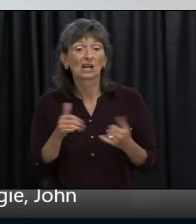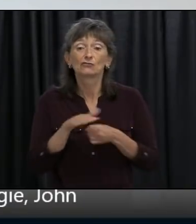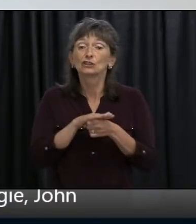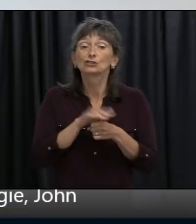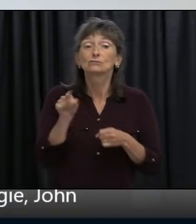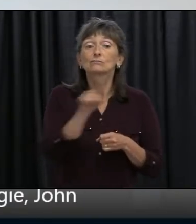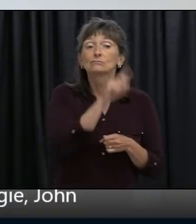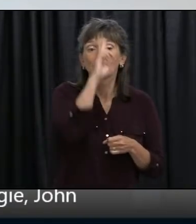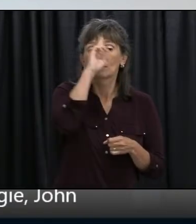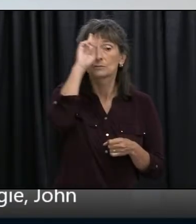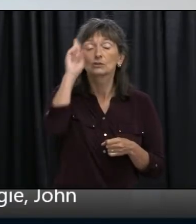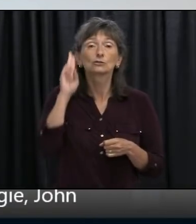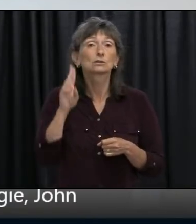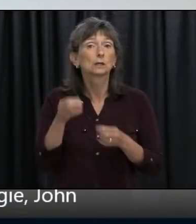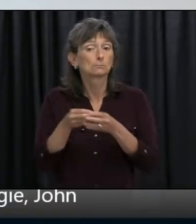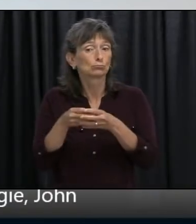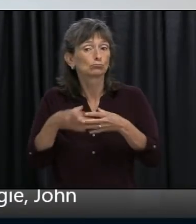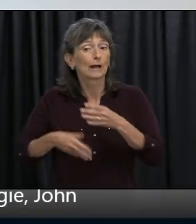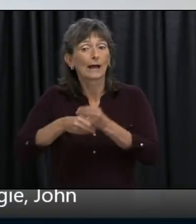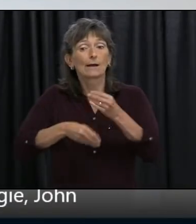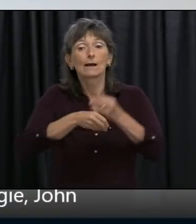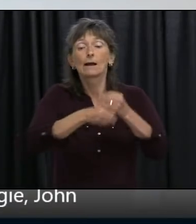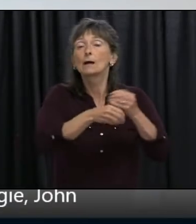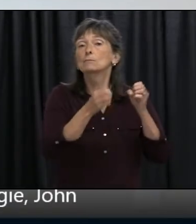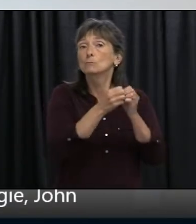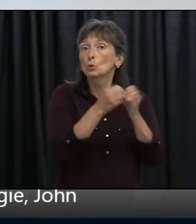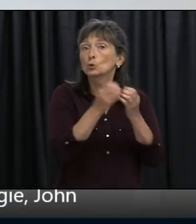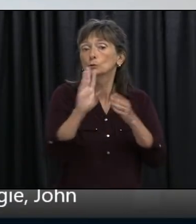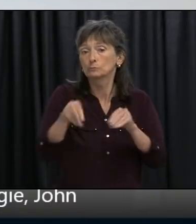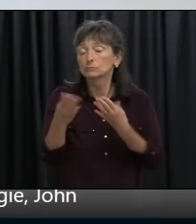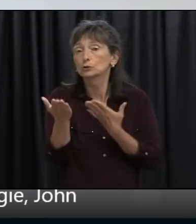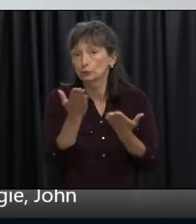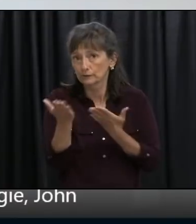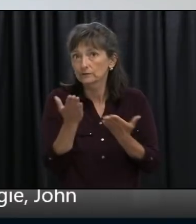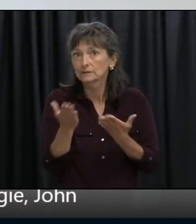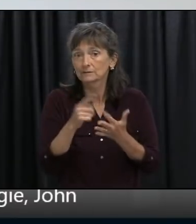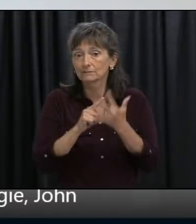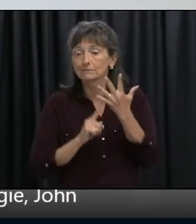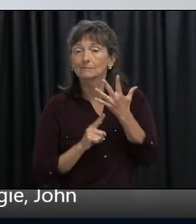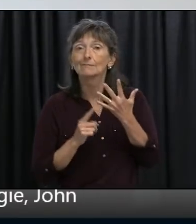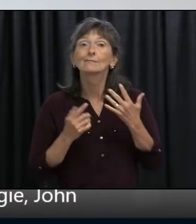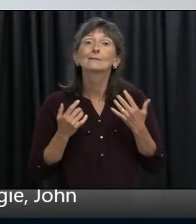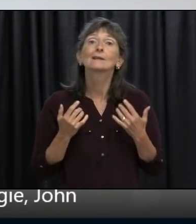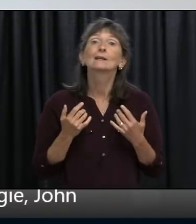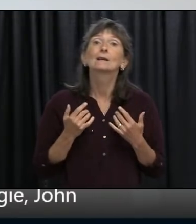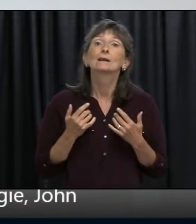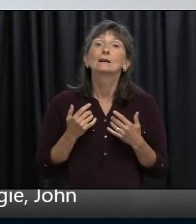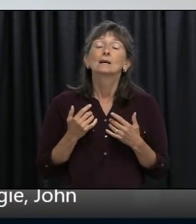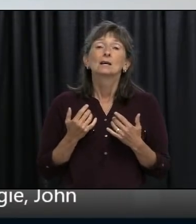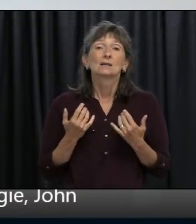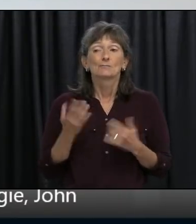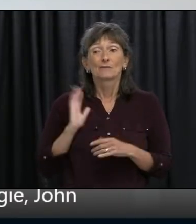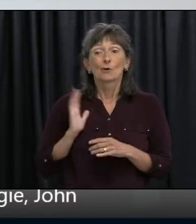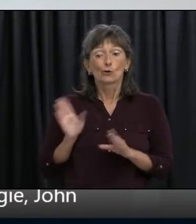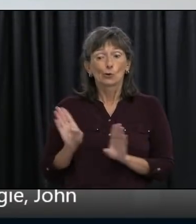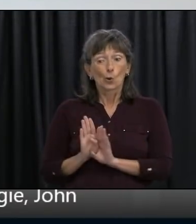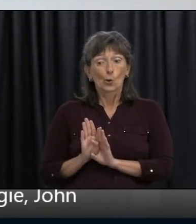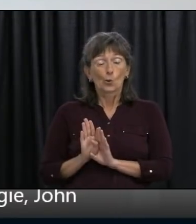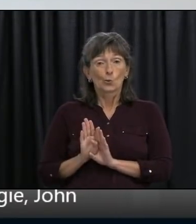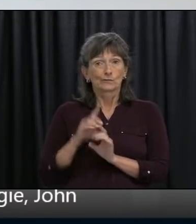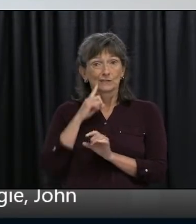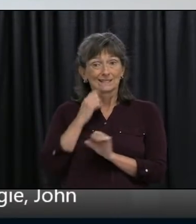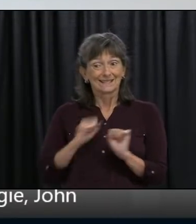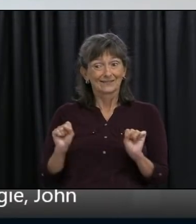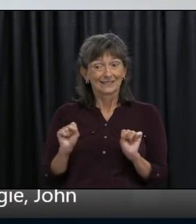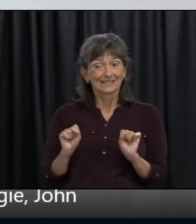to expand from the point of where we really shut things down for safety's sake during the